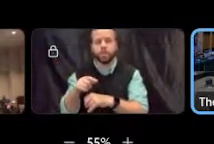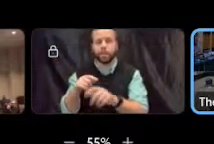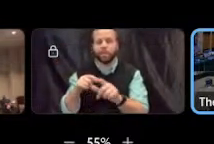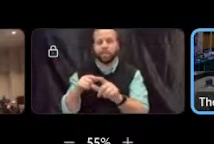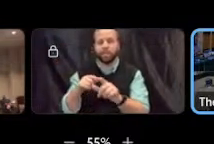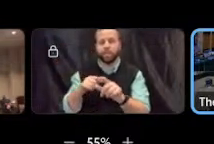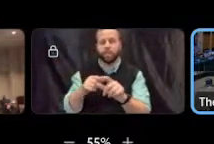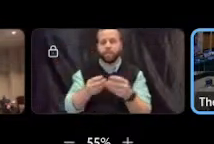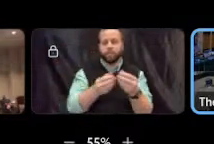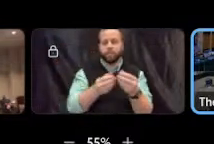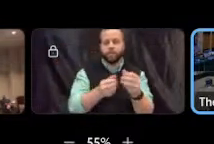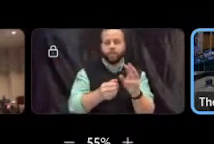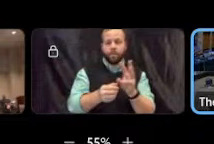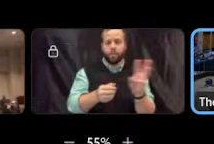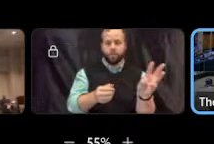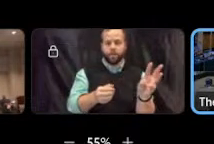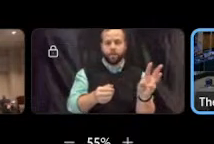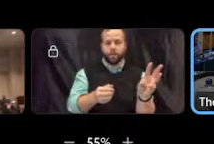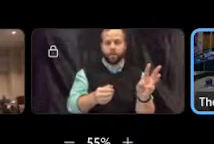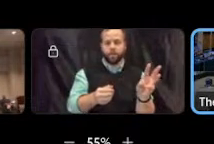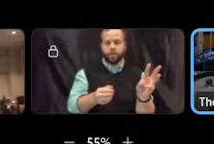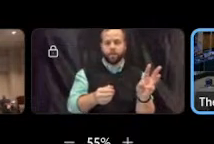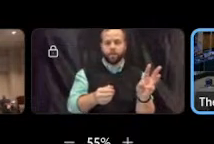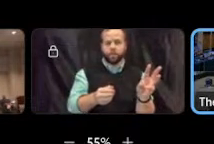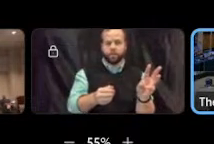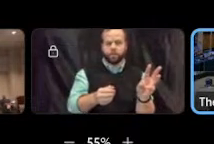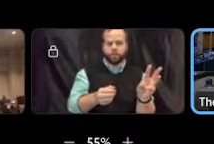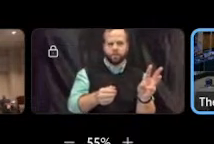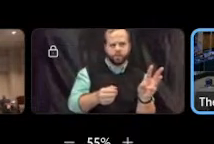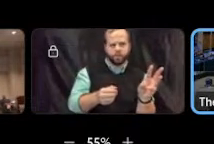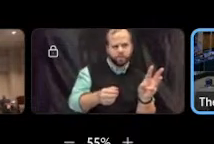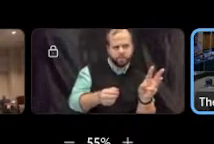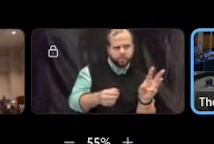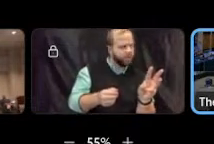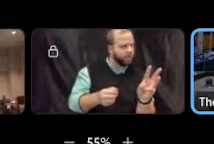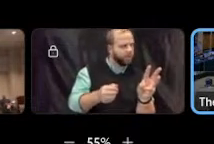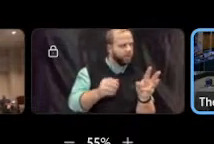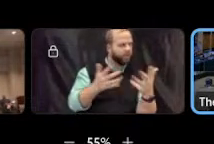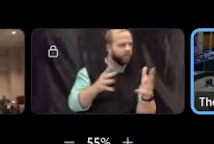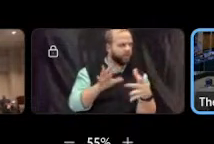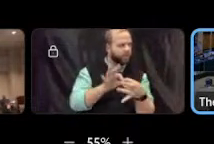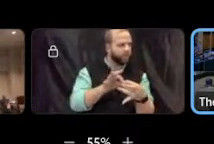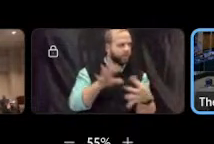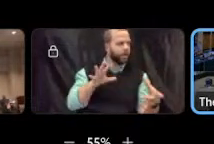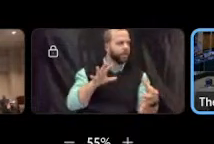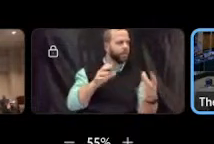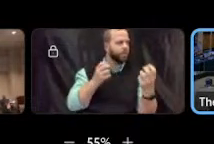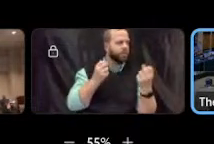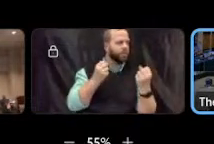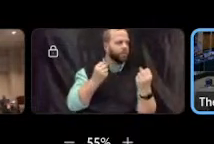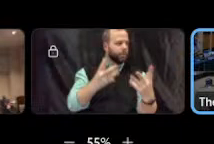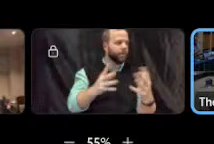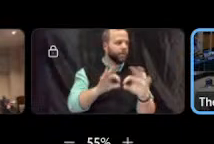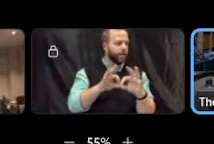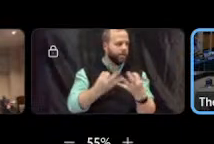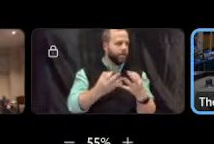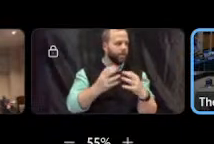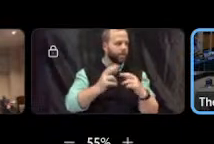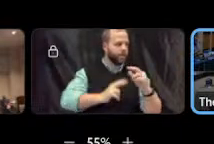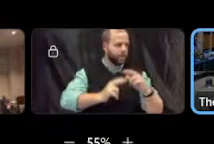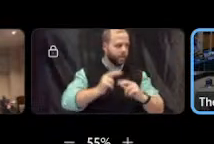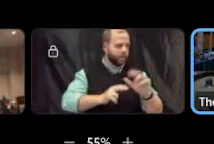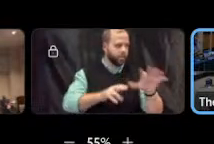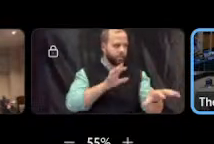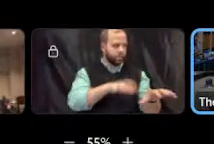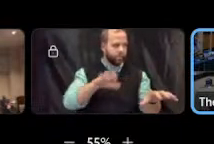zoned R2, is non-conforming with 3 detached multifamily buildings containing 8 units each. Properties south of Mableville Pike